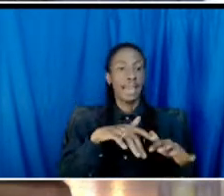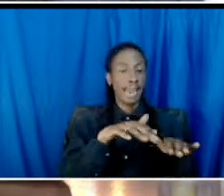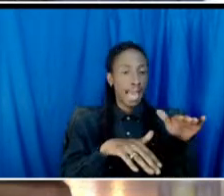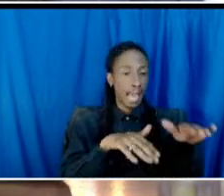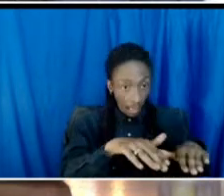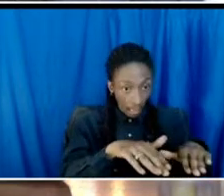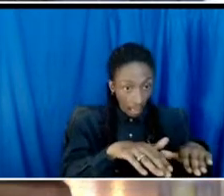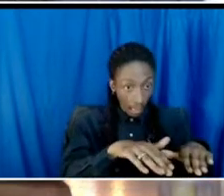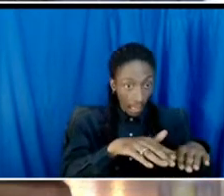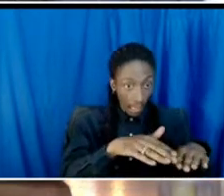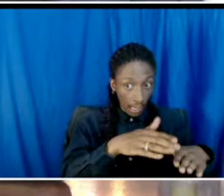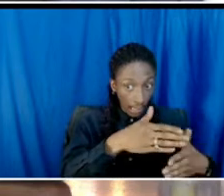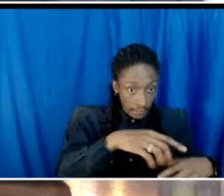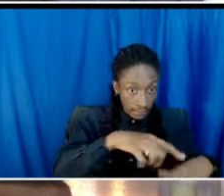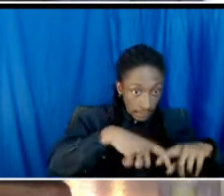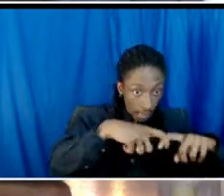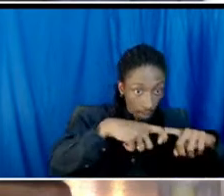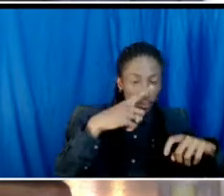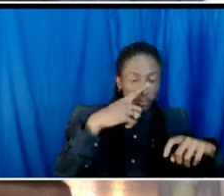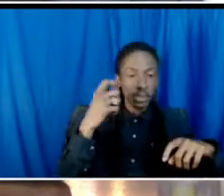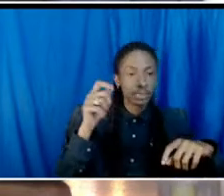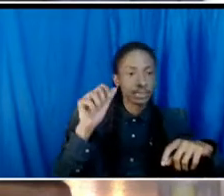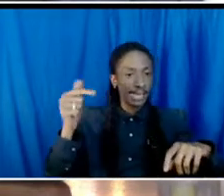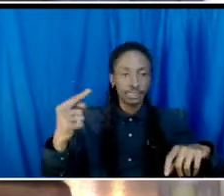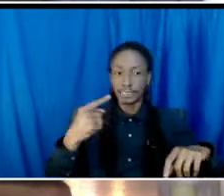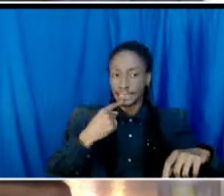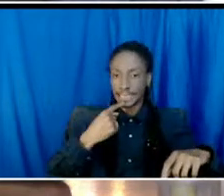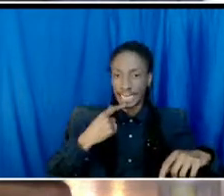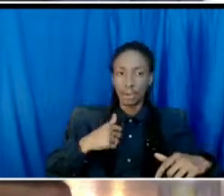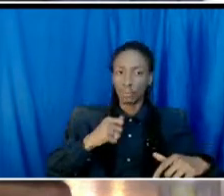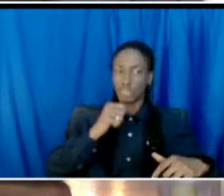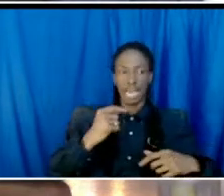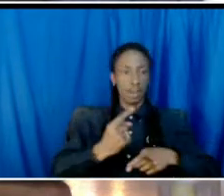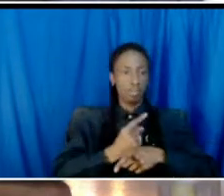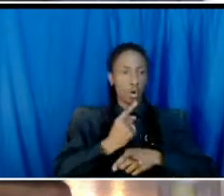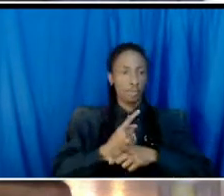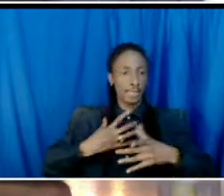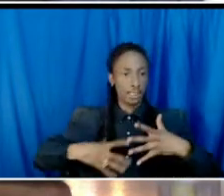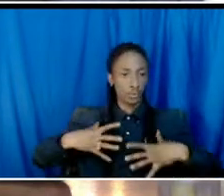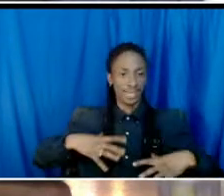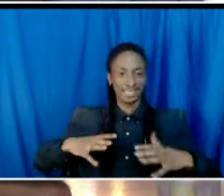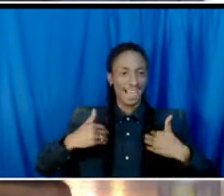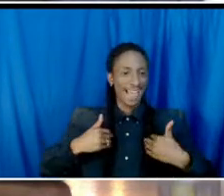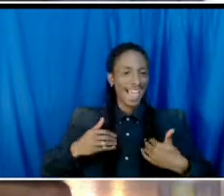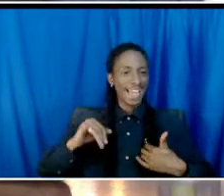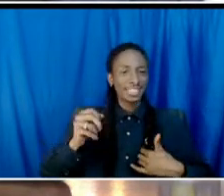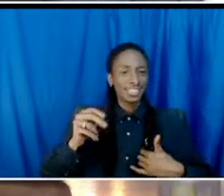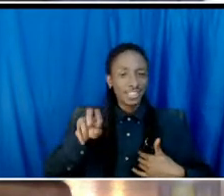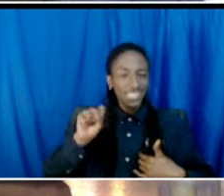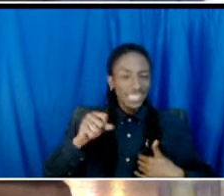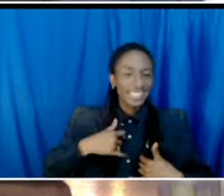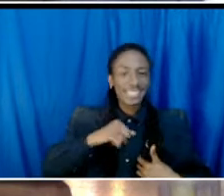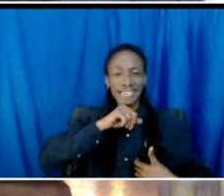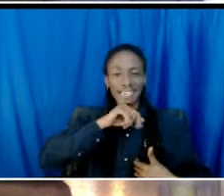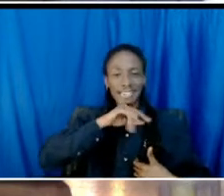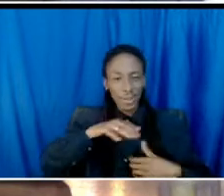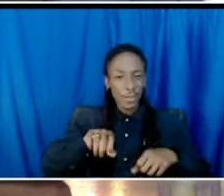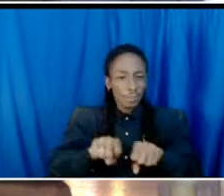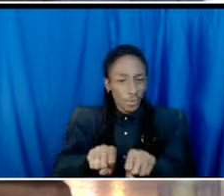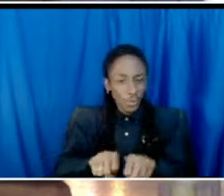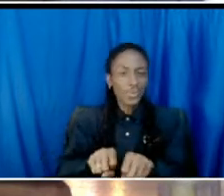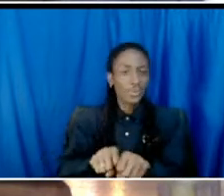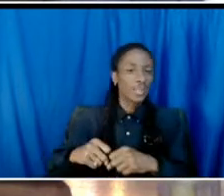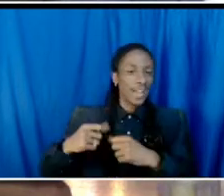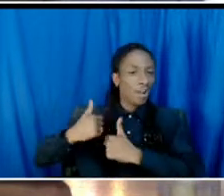was, as the AG said, not exactly properly attired. I was wearing jeans and muddy boots and an Army T-shirt,